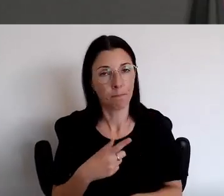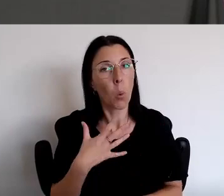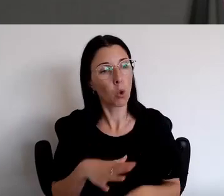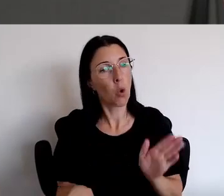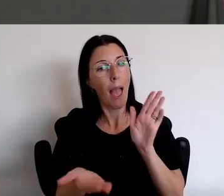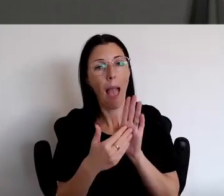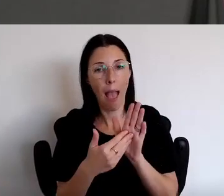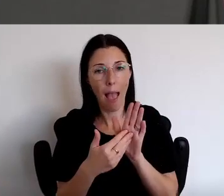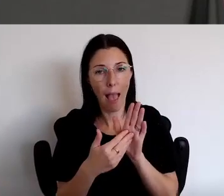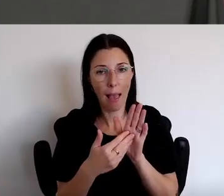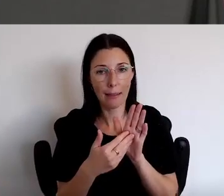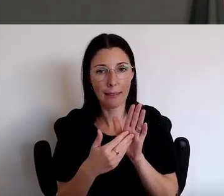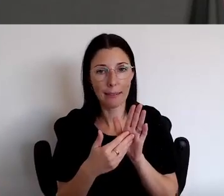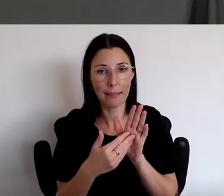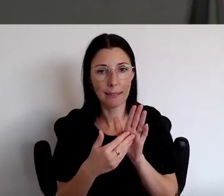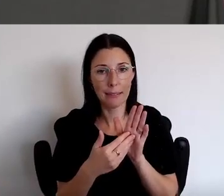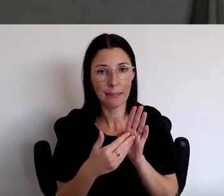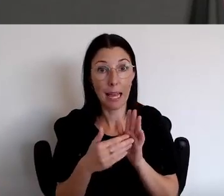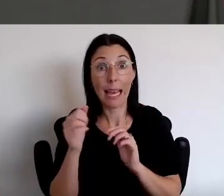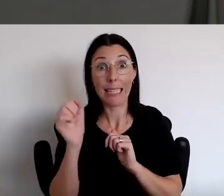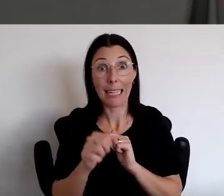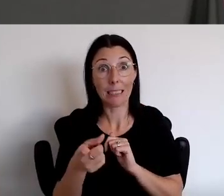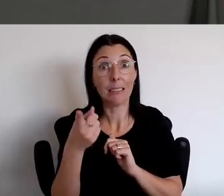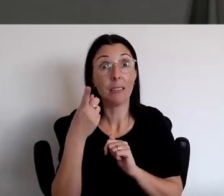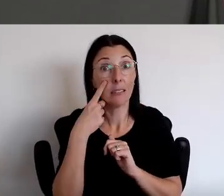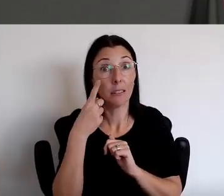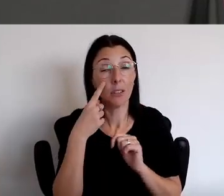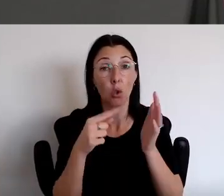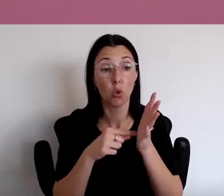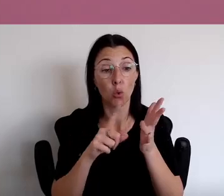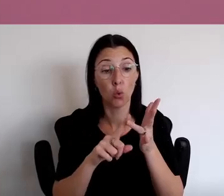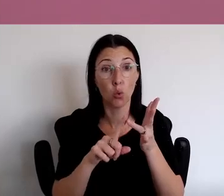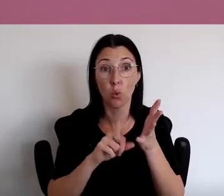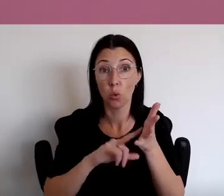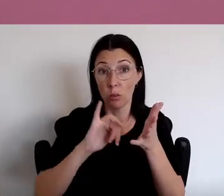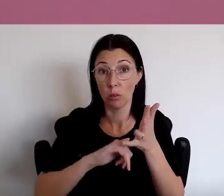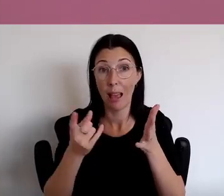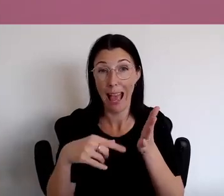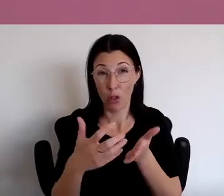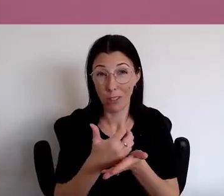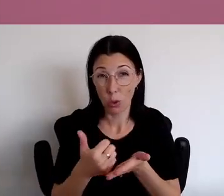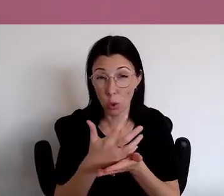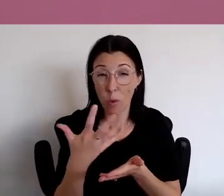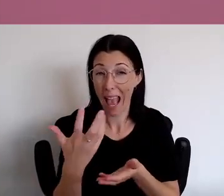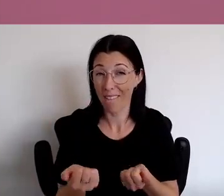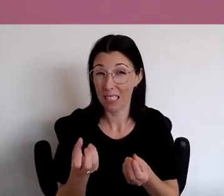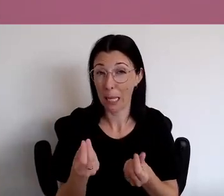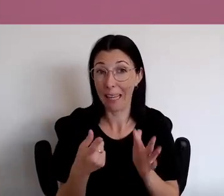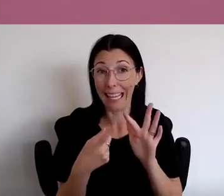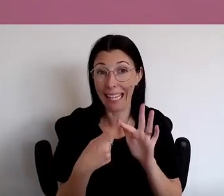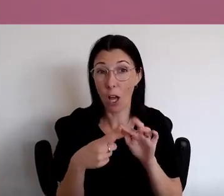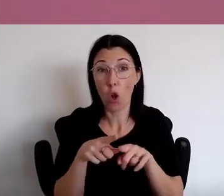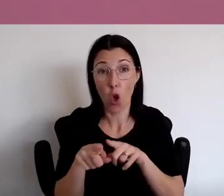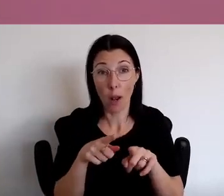said, give a shout out for our tools and resources. We've got a couple of e-learning modules on our website. We've